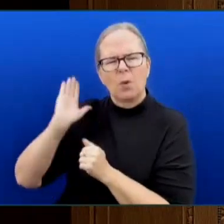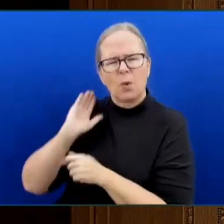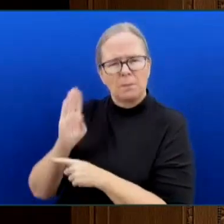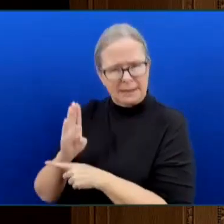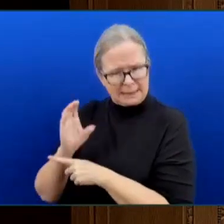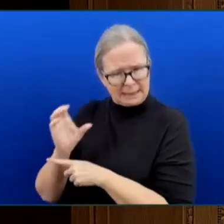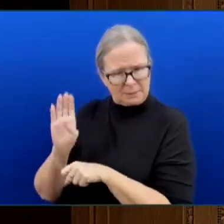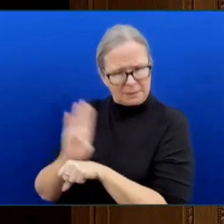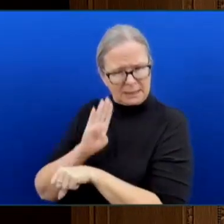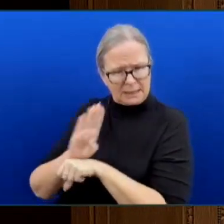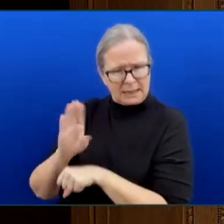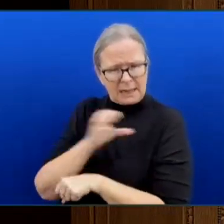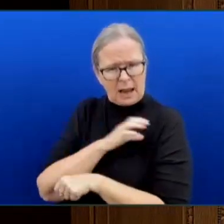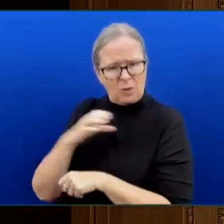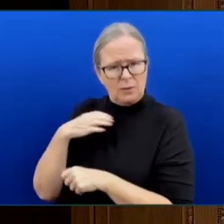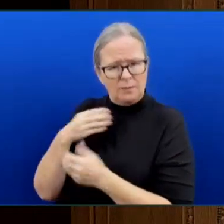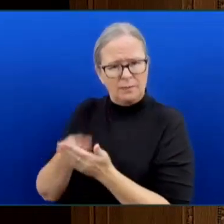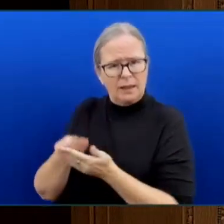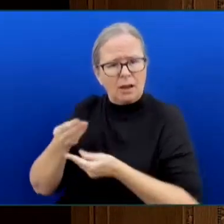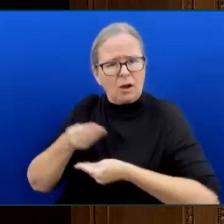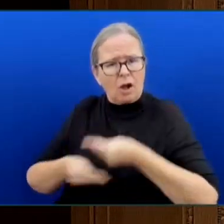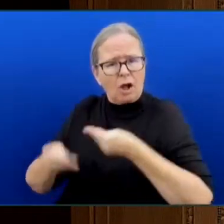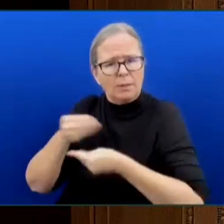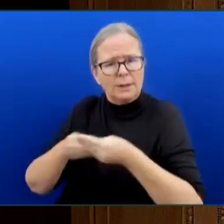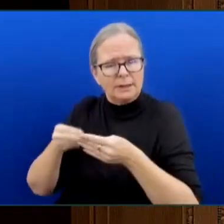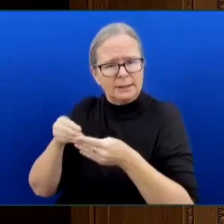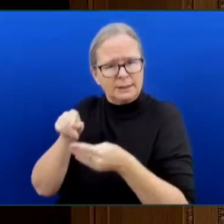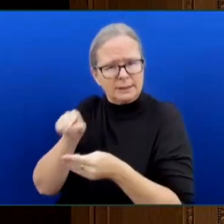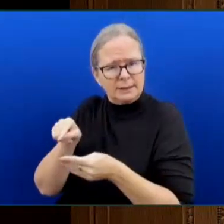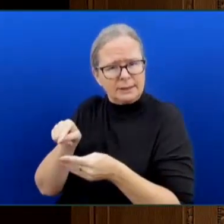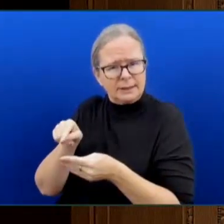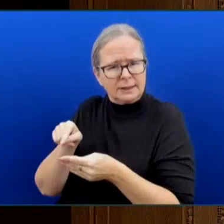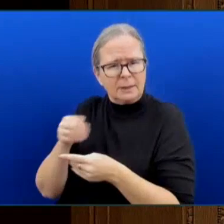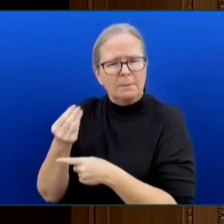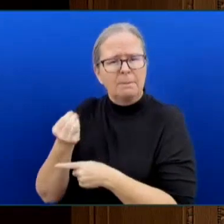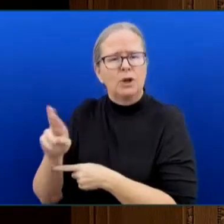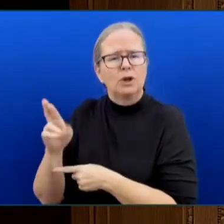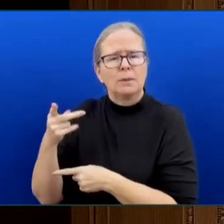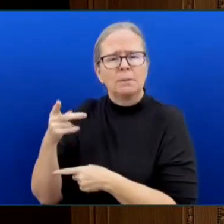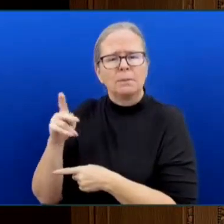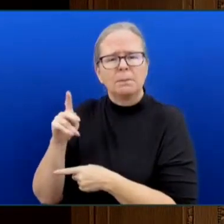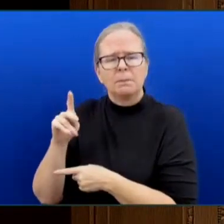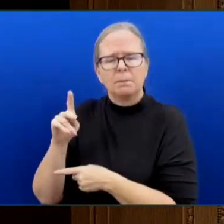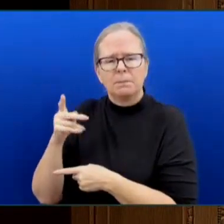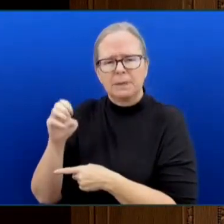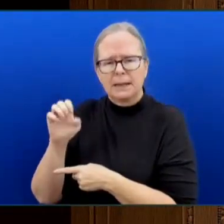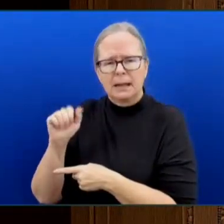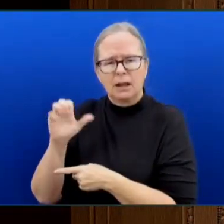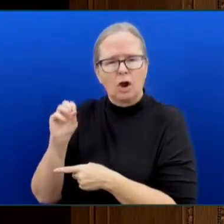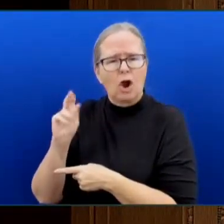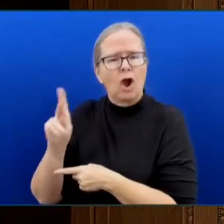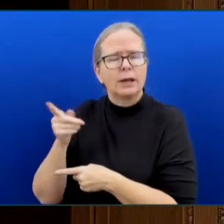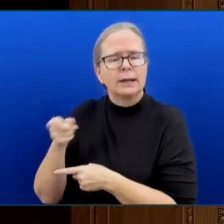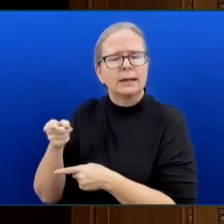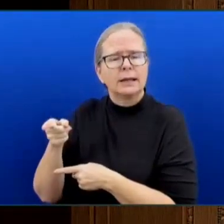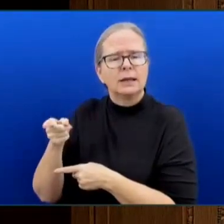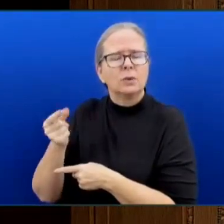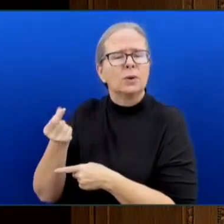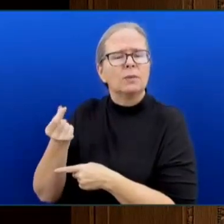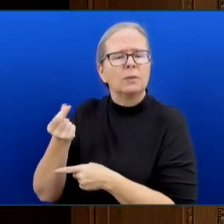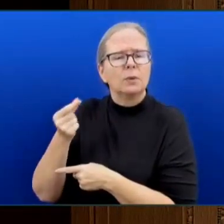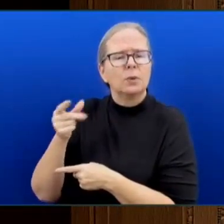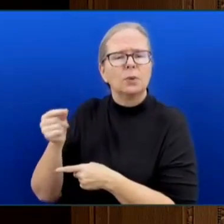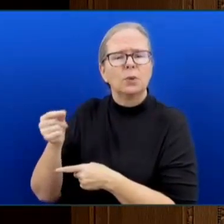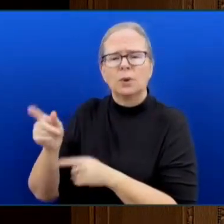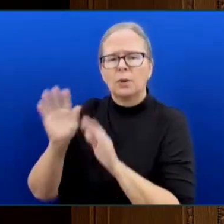said when he wrote that the government's approach to climate change is to downsize the economy, is to shrink the economy,